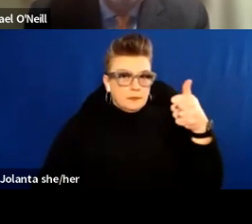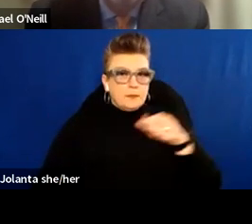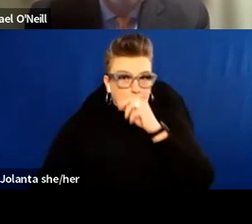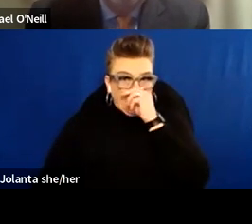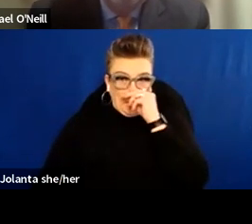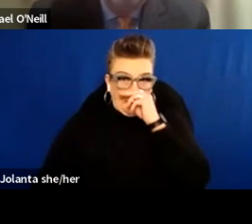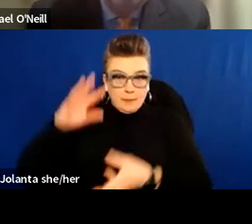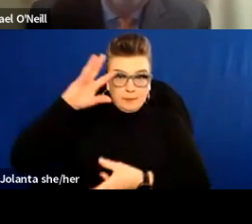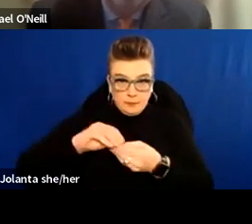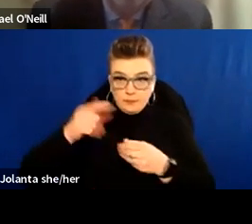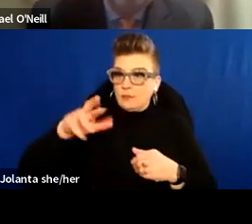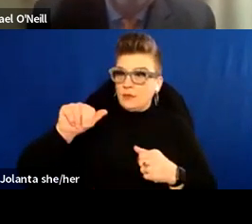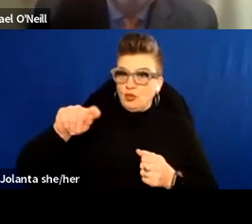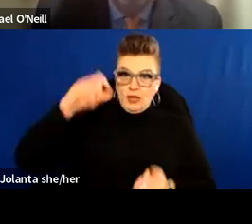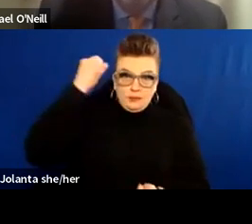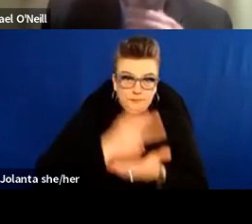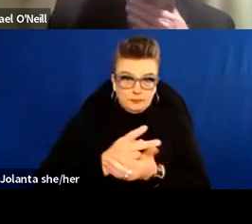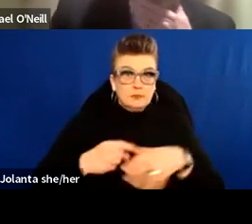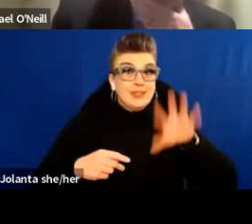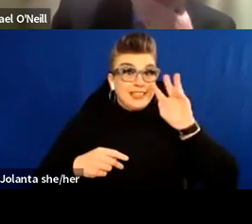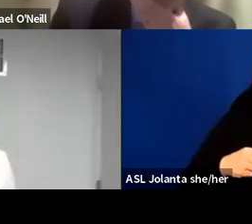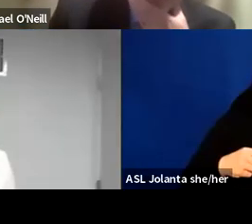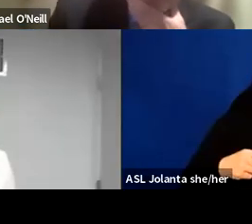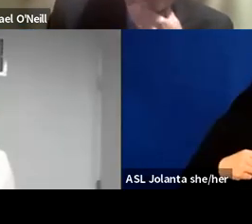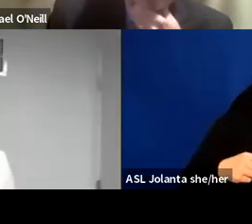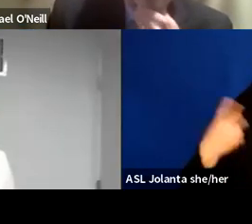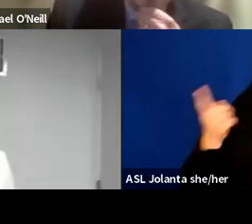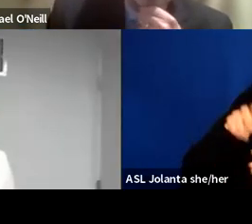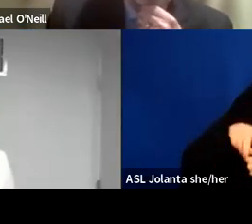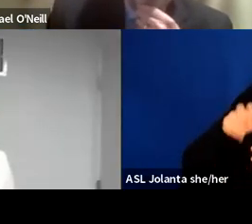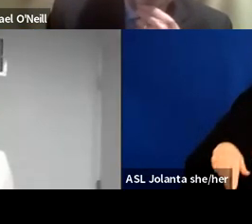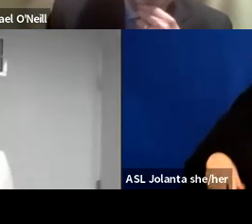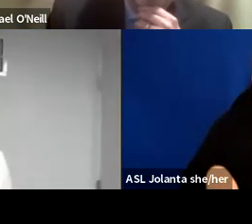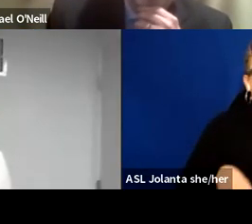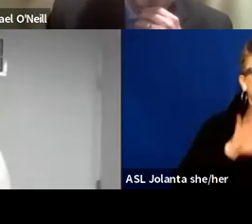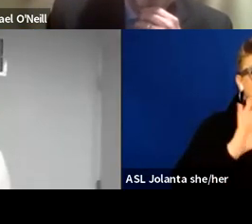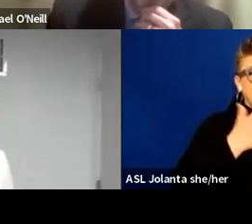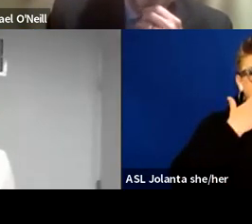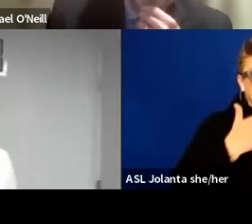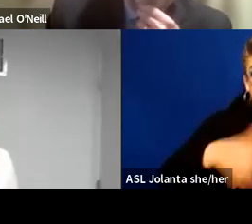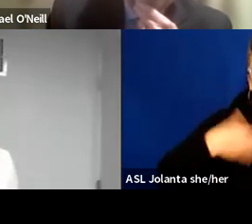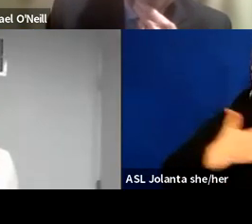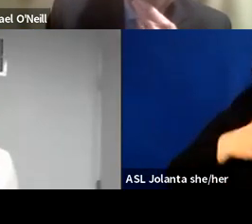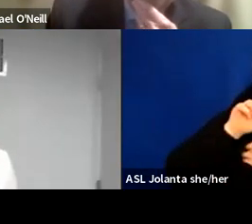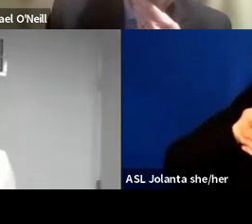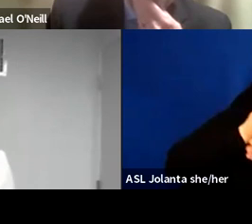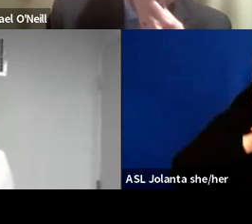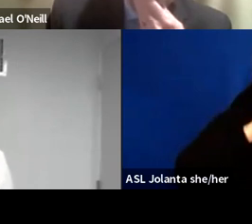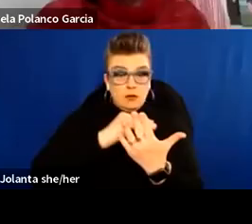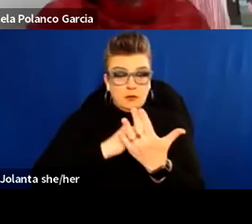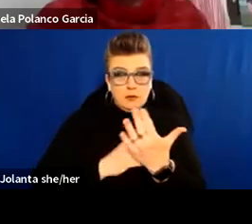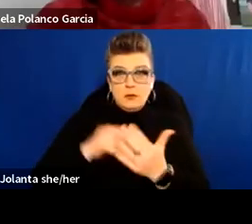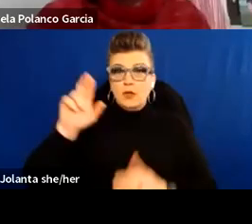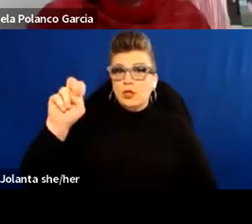the grants are approved with six years and one ascension thank you our next action item is the revised code of